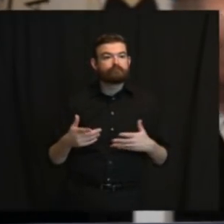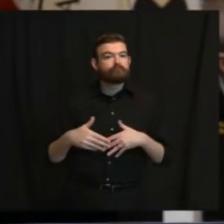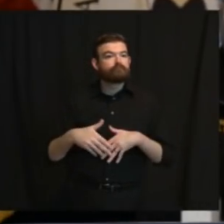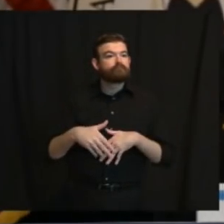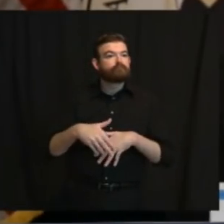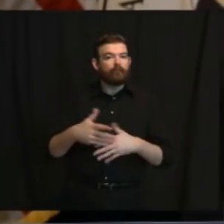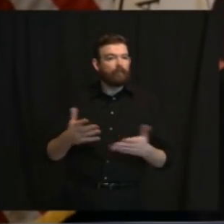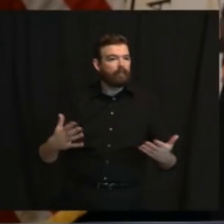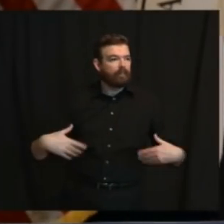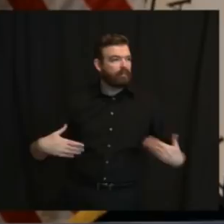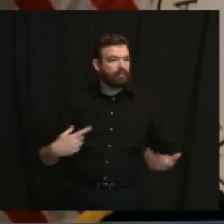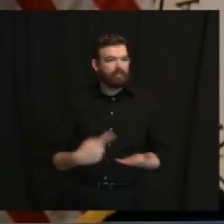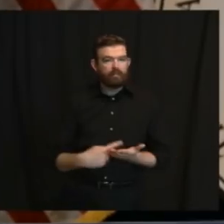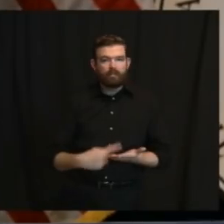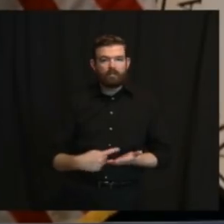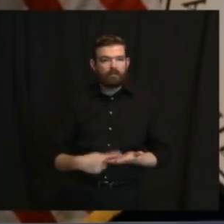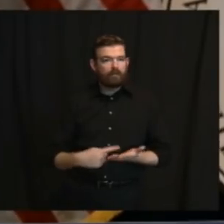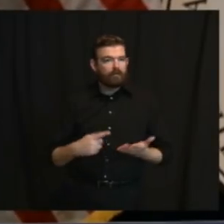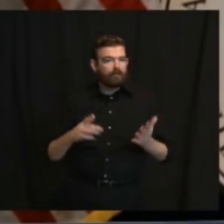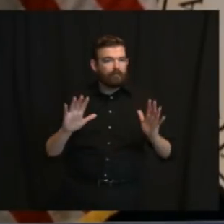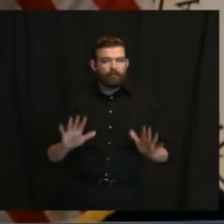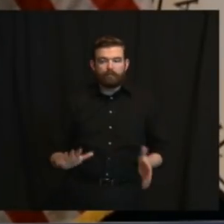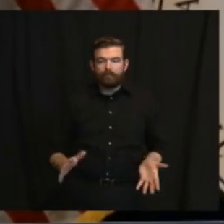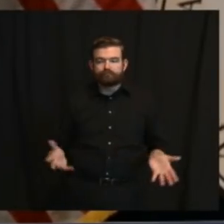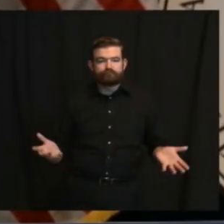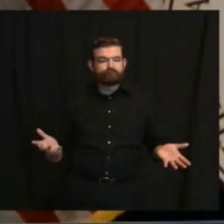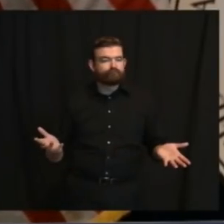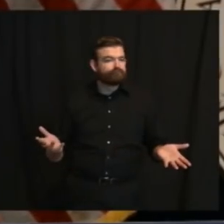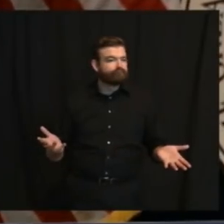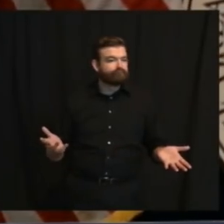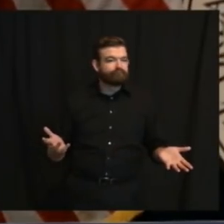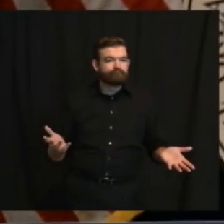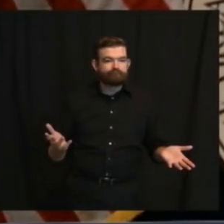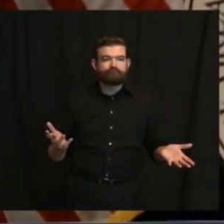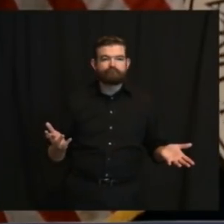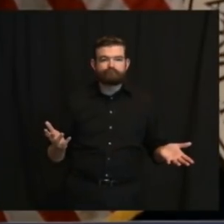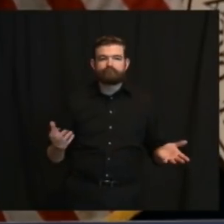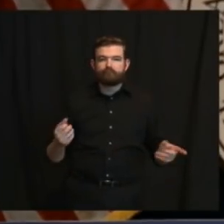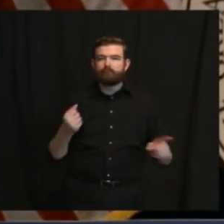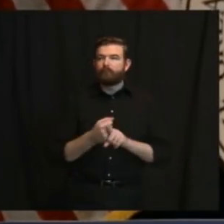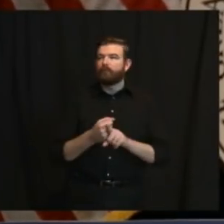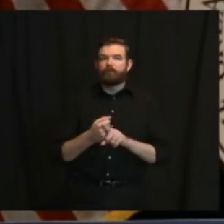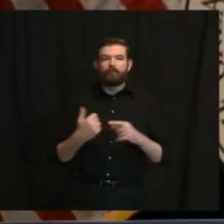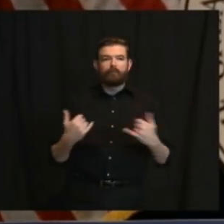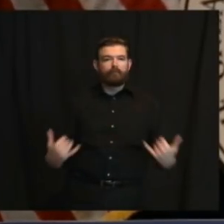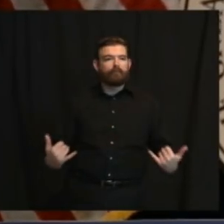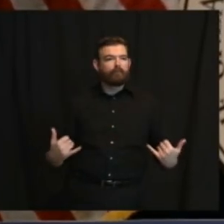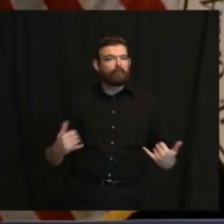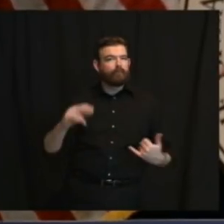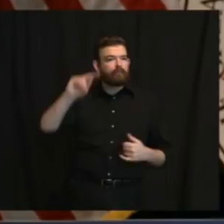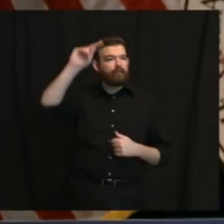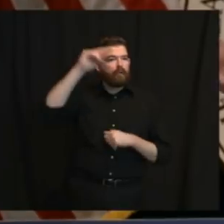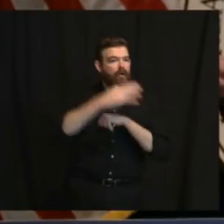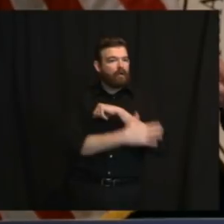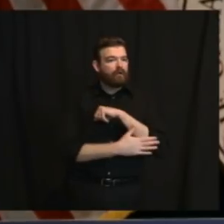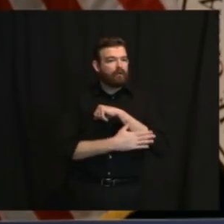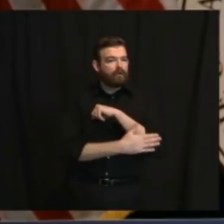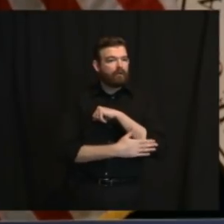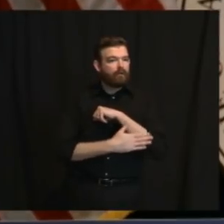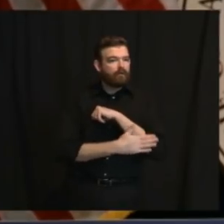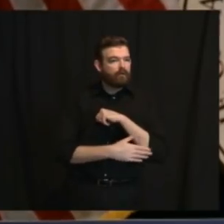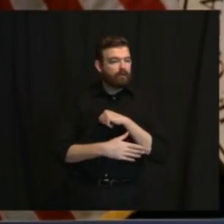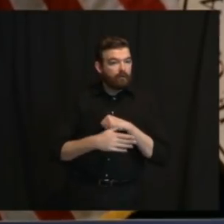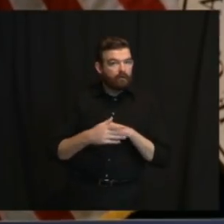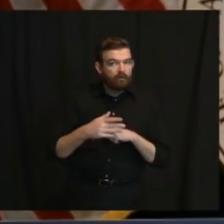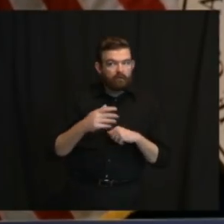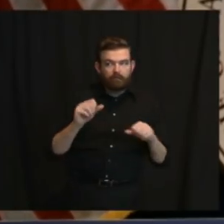of snow potential? Yeah, I would say up to an inch in those 4 northern counties. Thank you for that. We're going to start over here, but before we